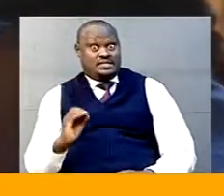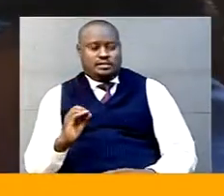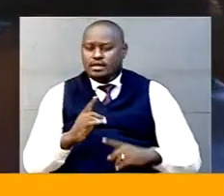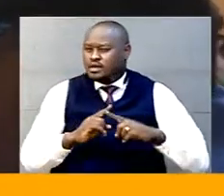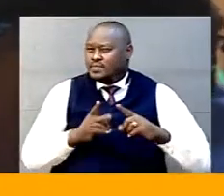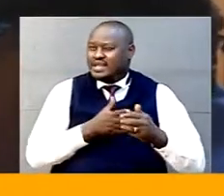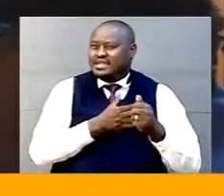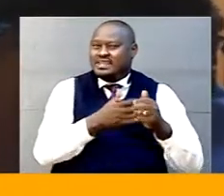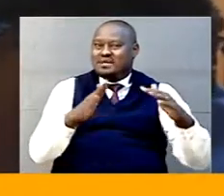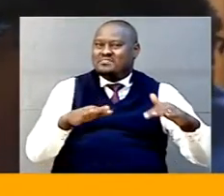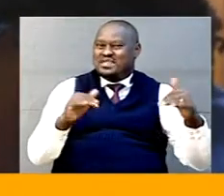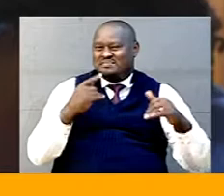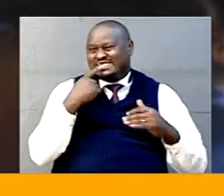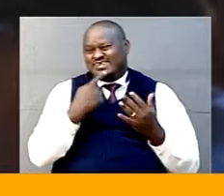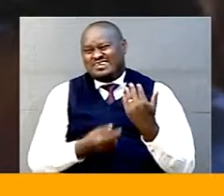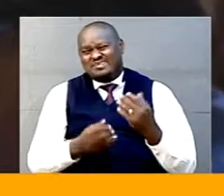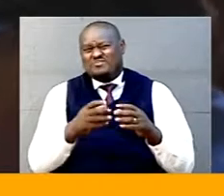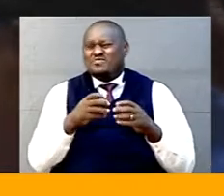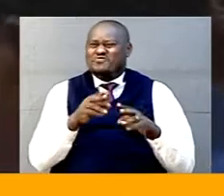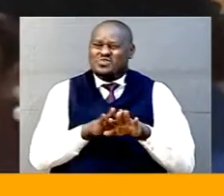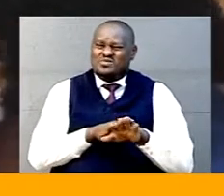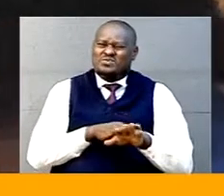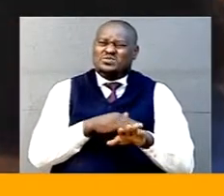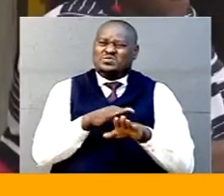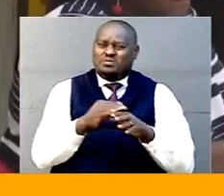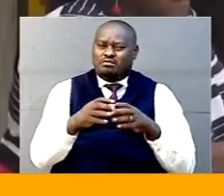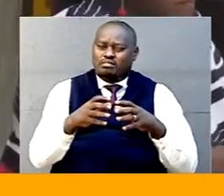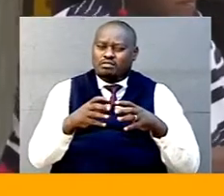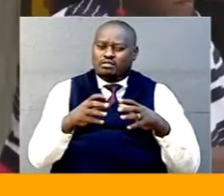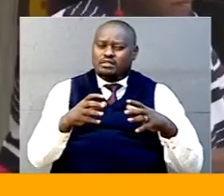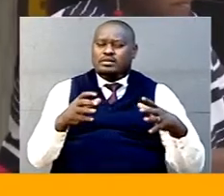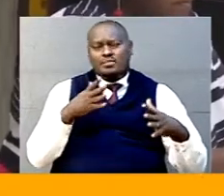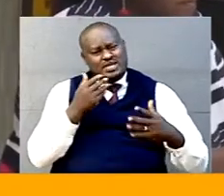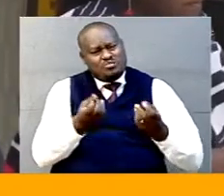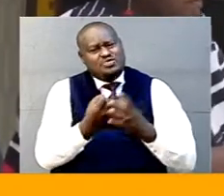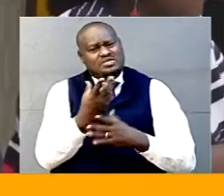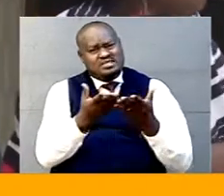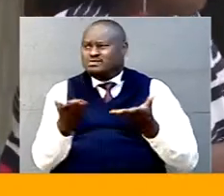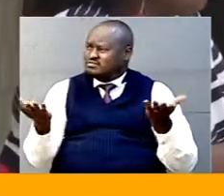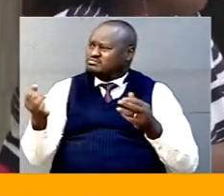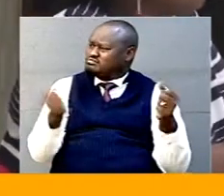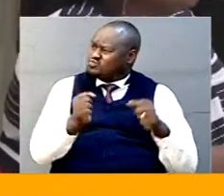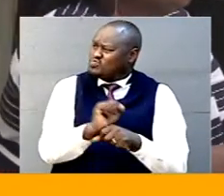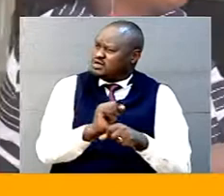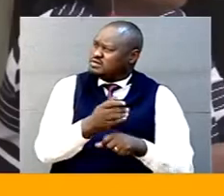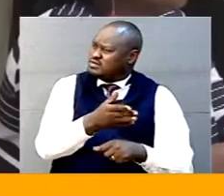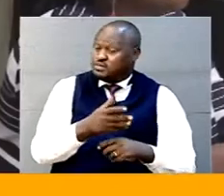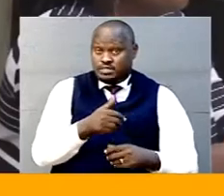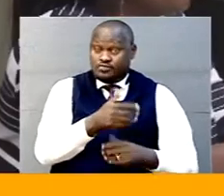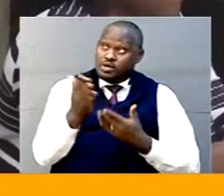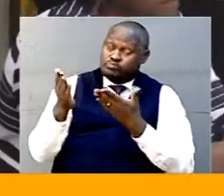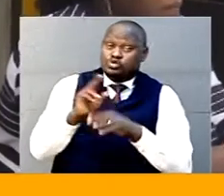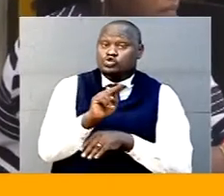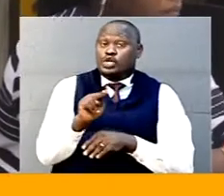Kadaga, says the progress is slow and more women need to utilize the space provided for them. Kadaga was speaking at the National Dialogue